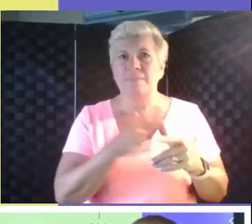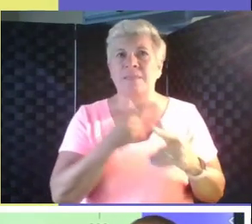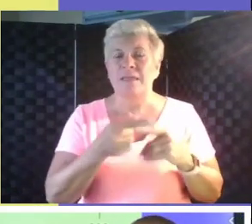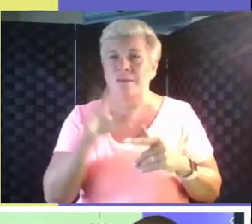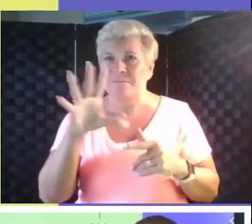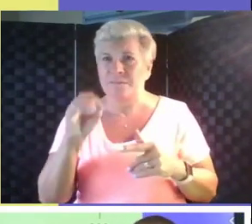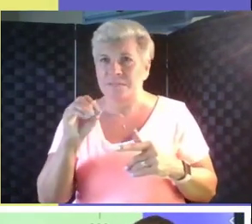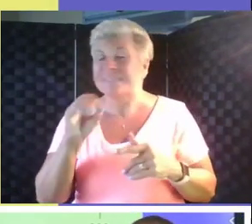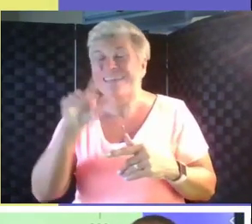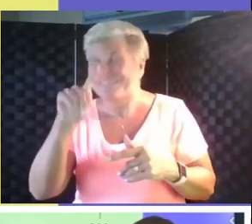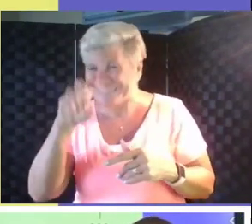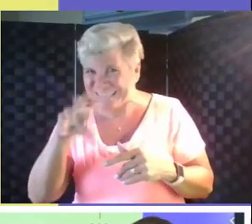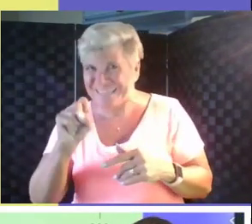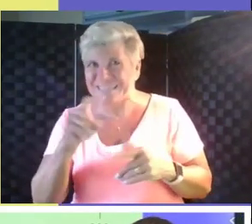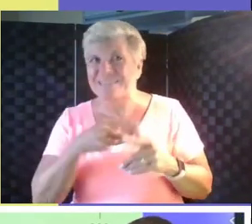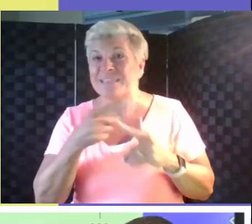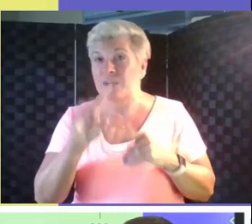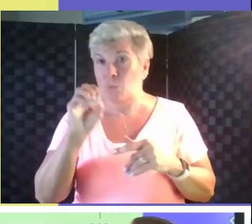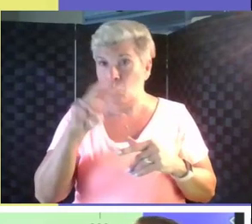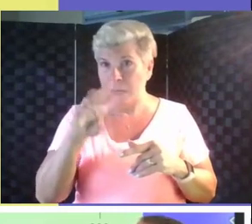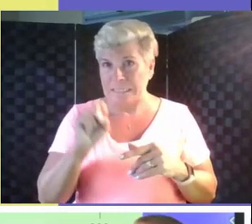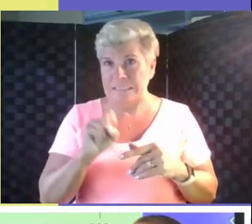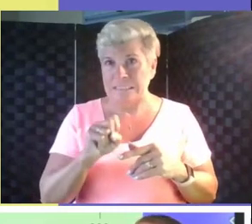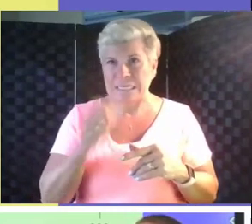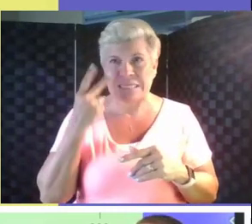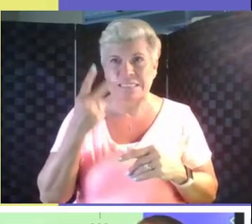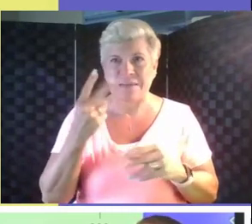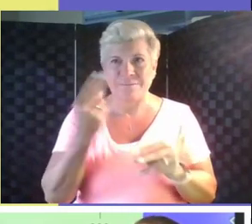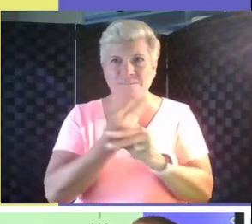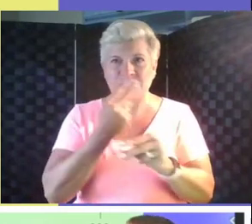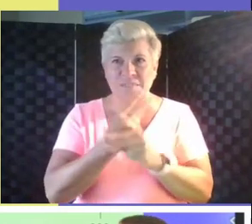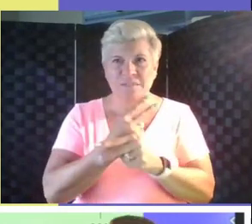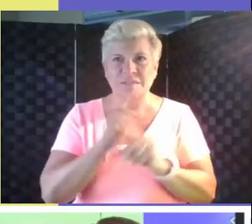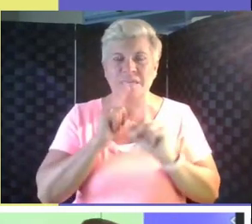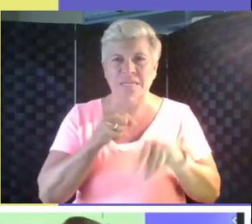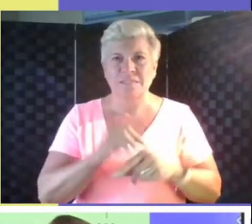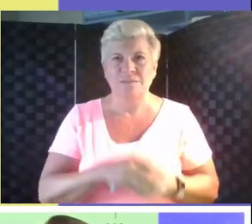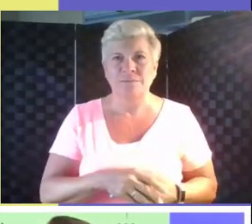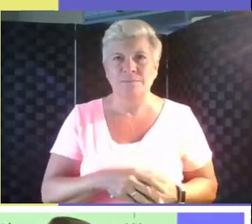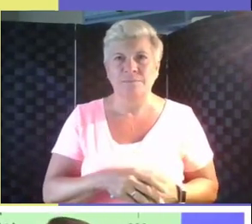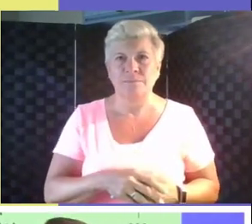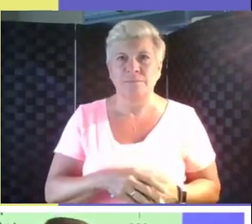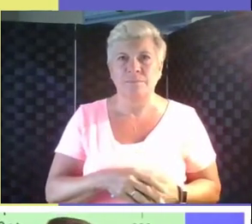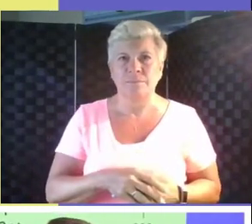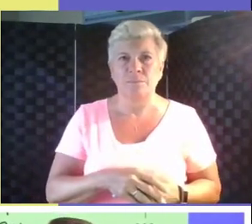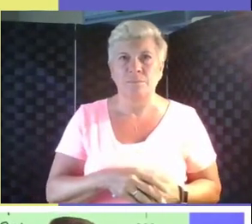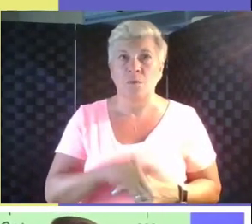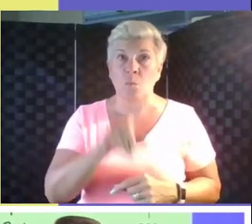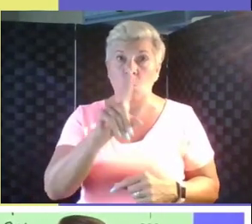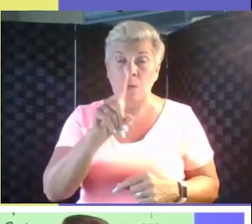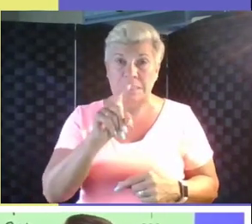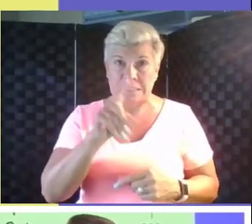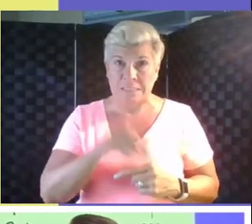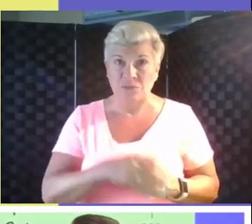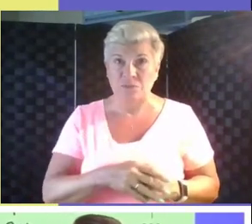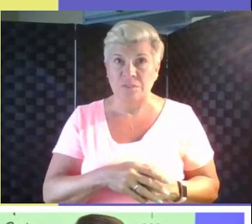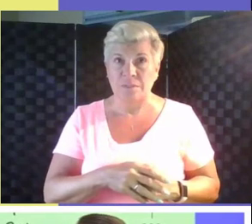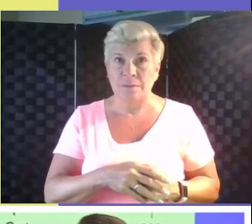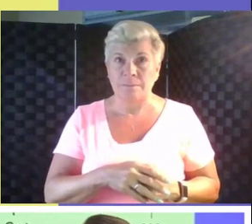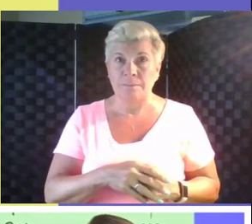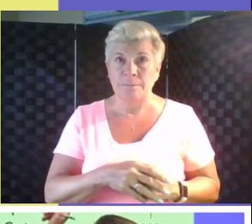our 50s, or then our 10s, and then our ones. And let's see if we can figure out what our answer is. So I've got